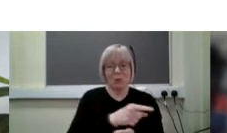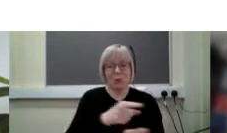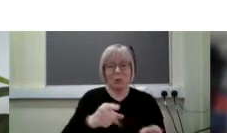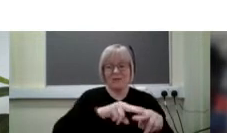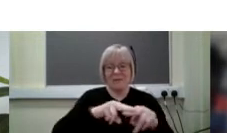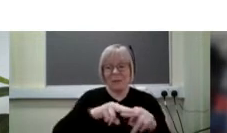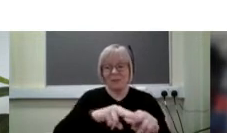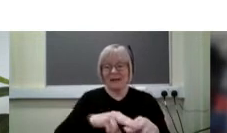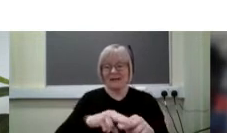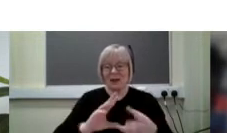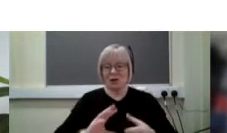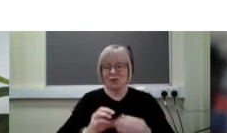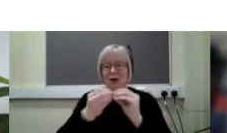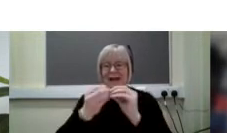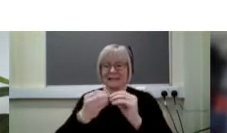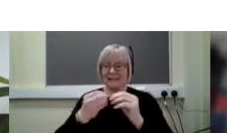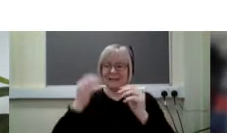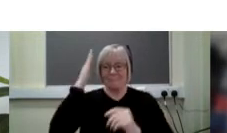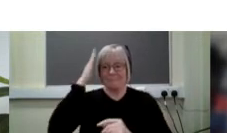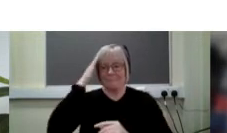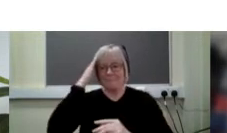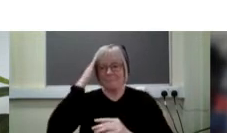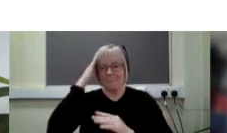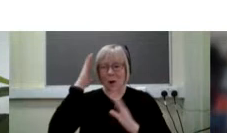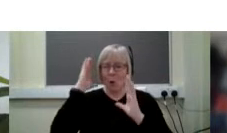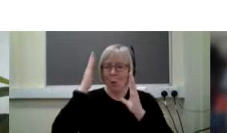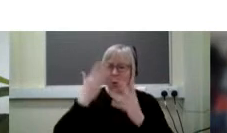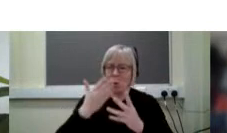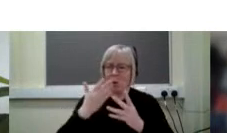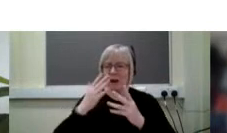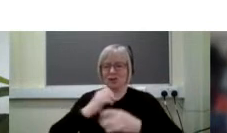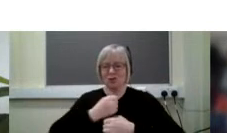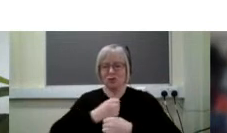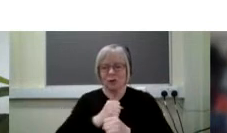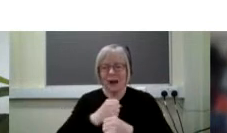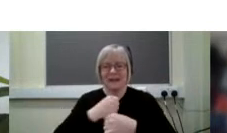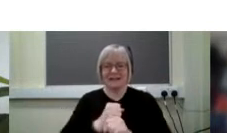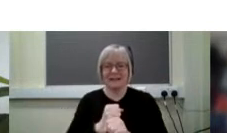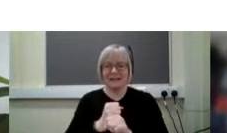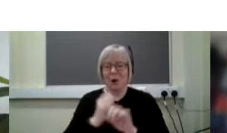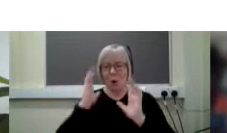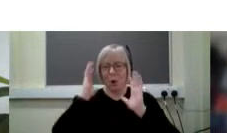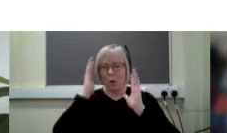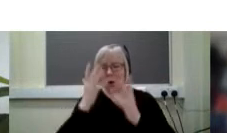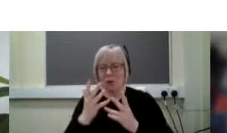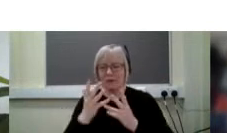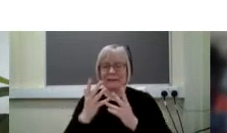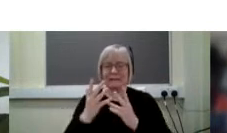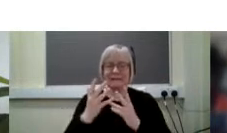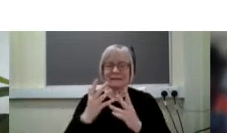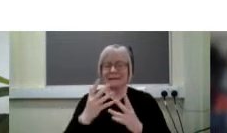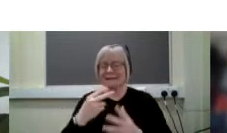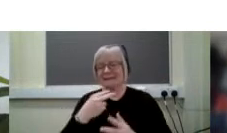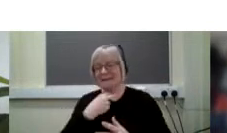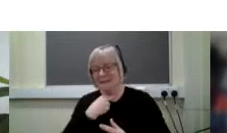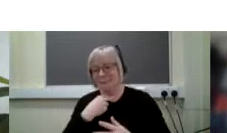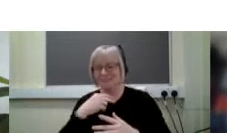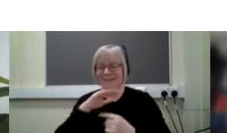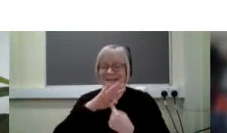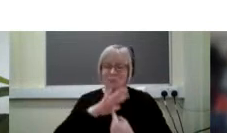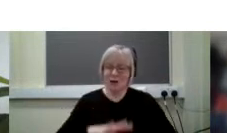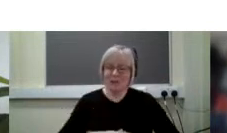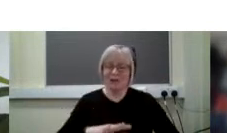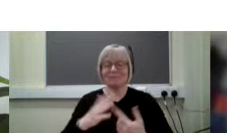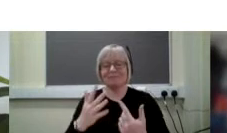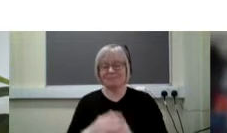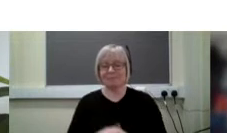stress, and leading to many feelings, but including anxiety, despair, and depression. Next slide,